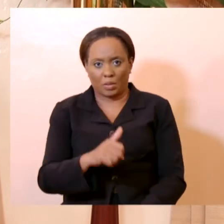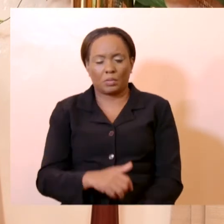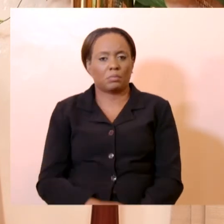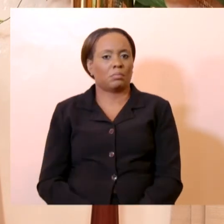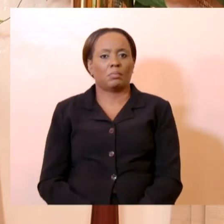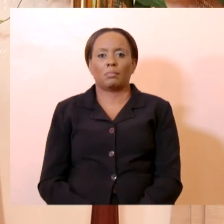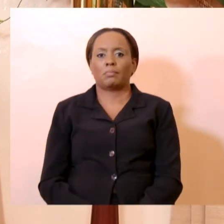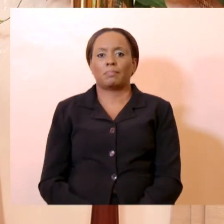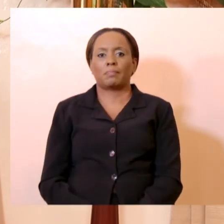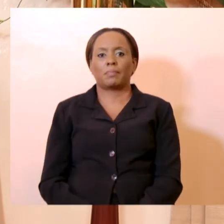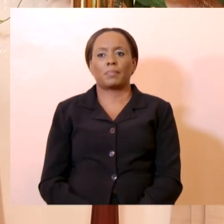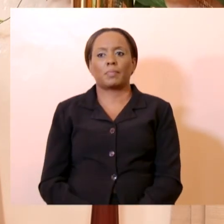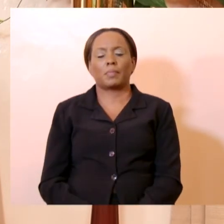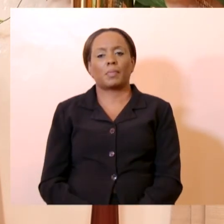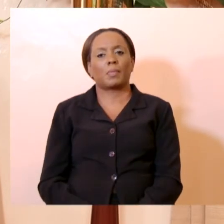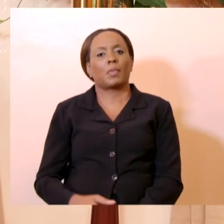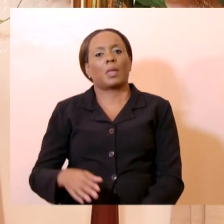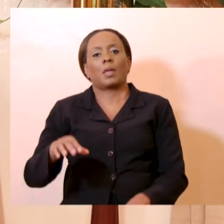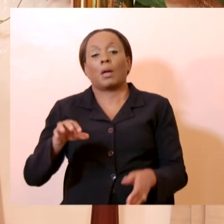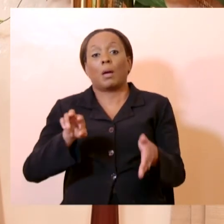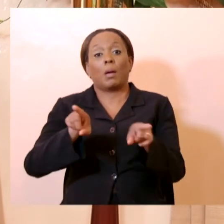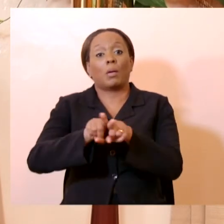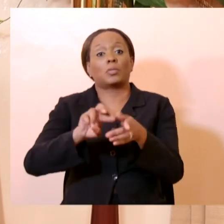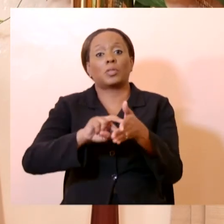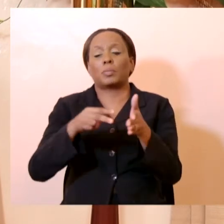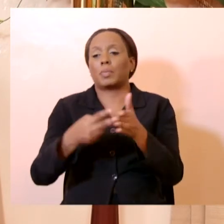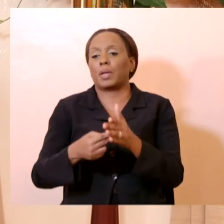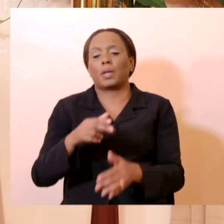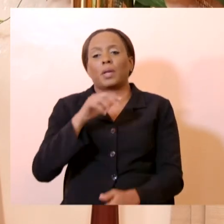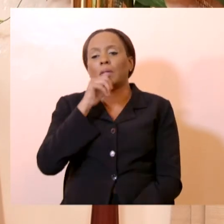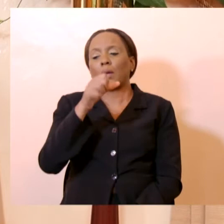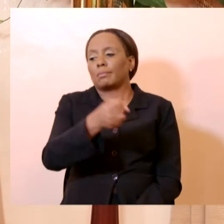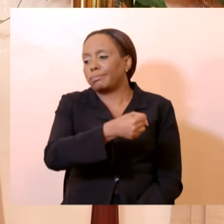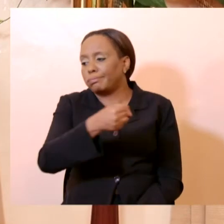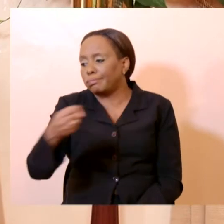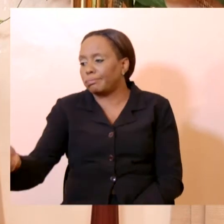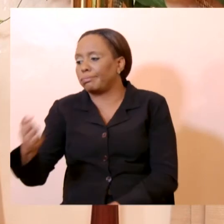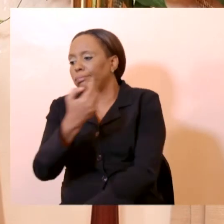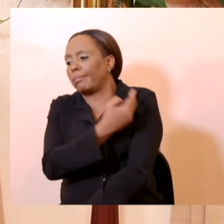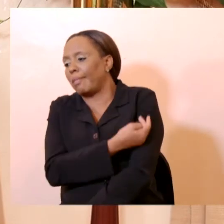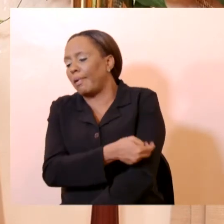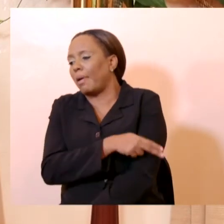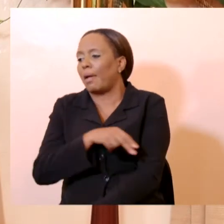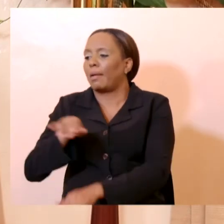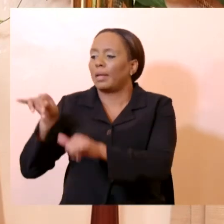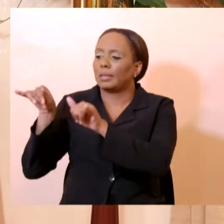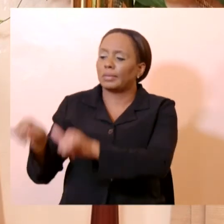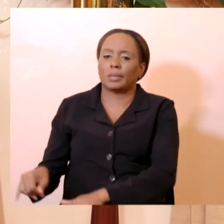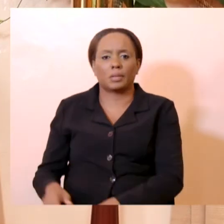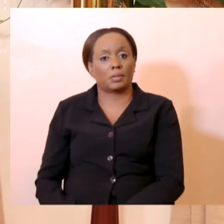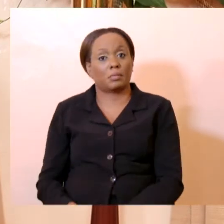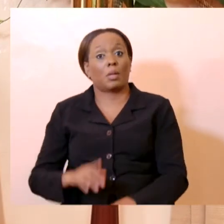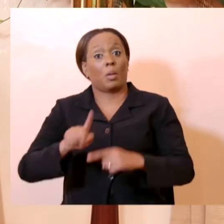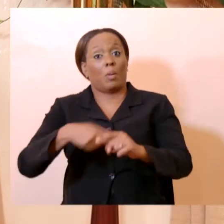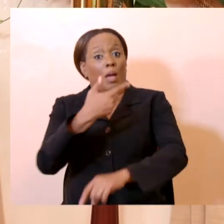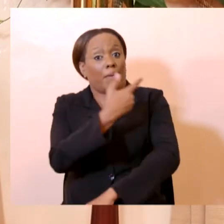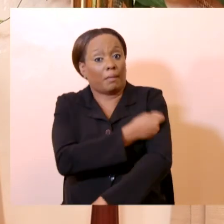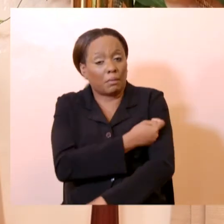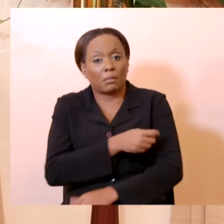reduced hospitalizations. So this is what you want, an effective vaccine. You have decreased symptoms, you have